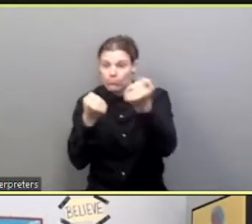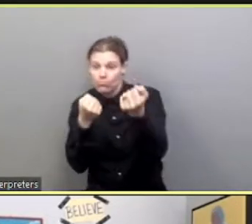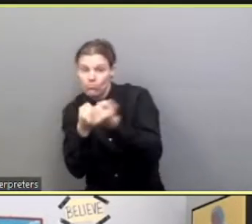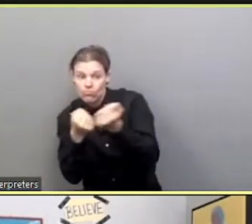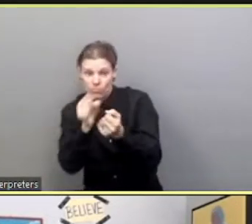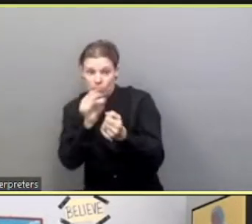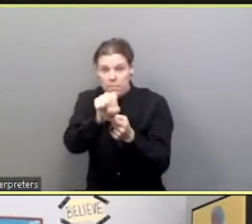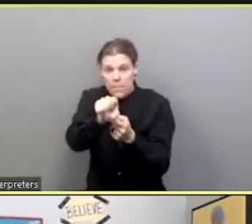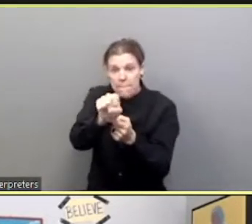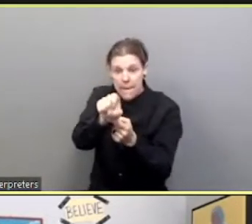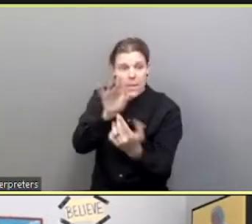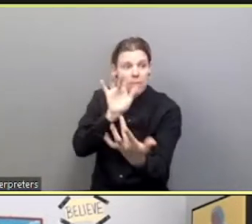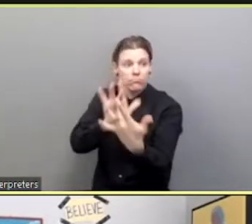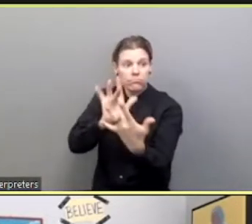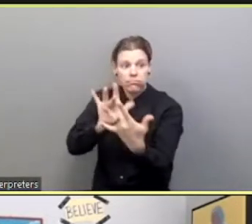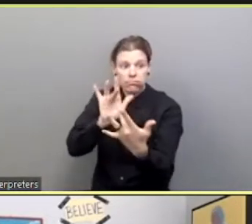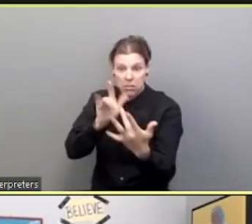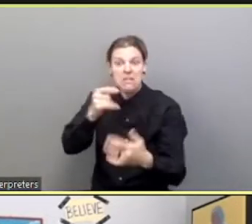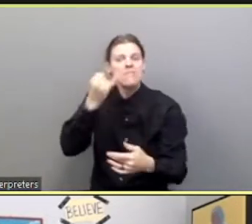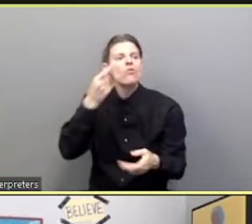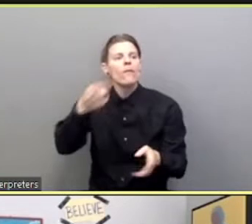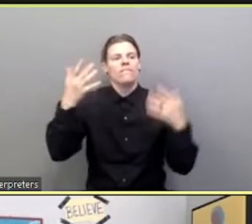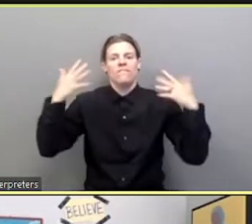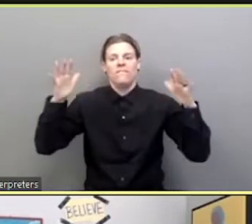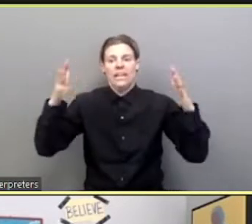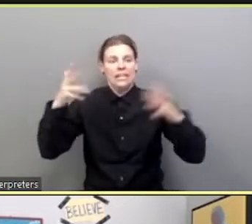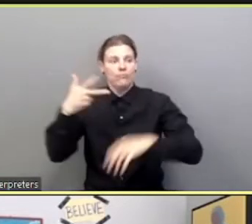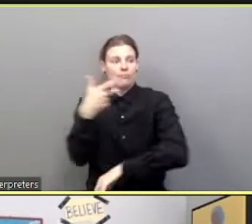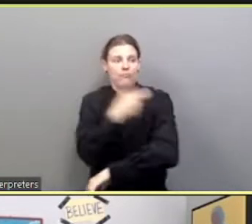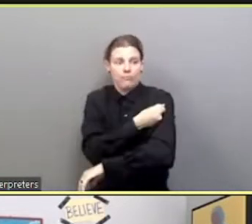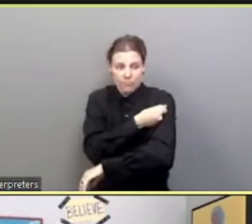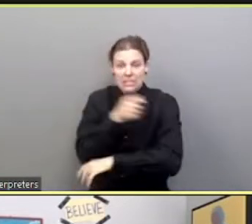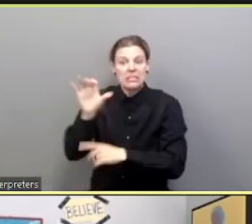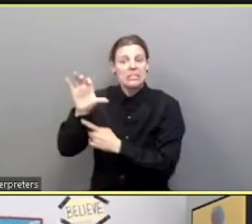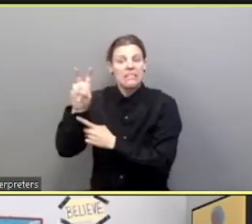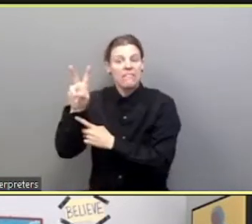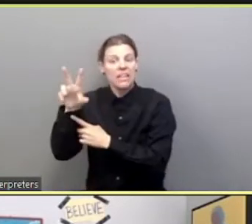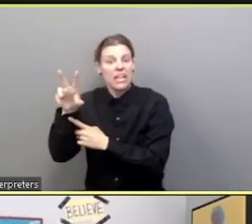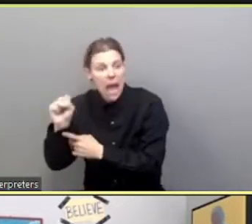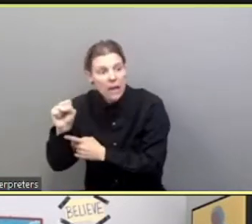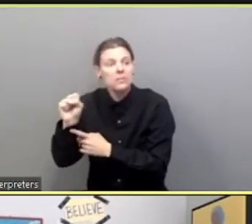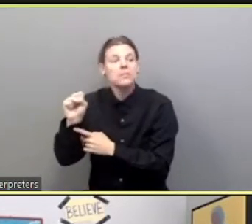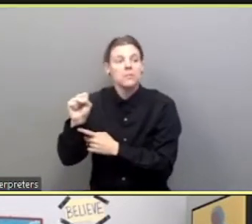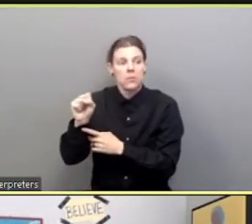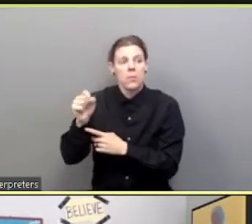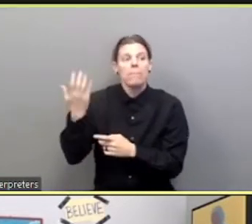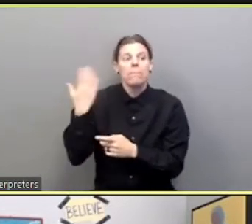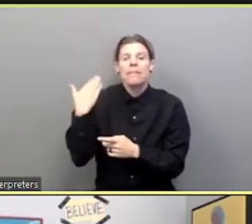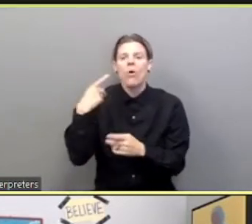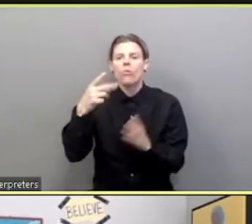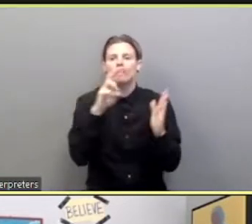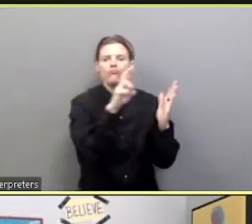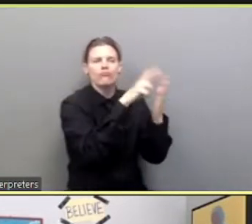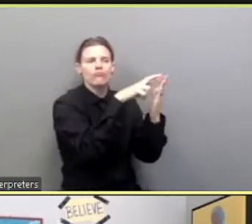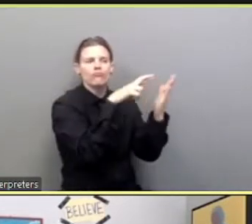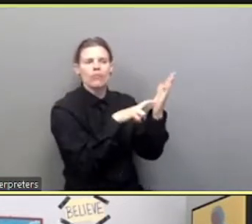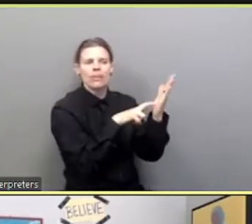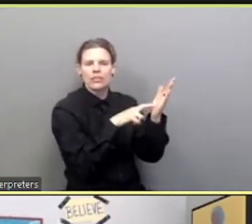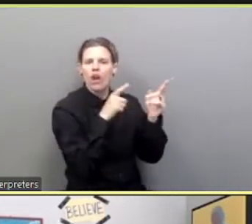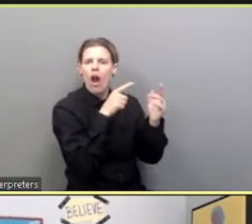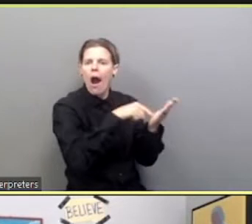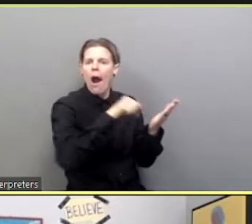got it at a pharmacy and you had originally registered in our registration app, you can actually go into